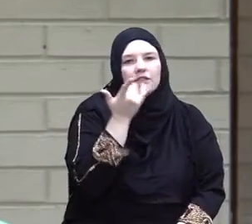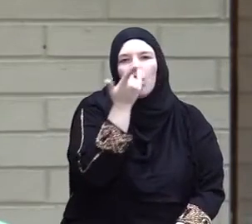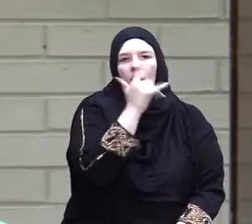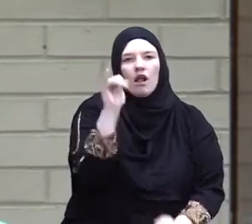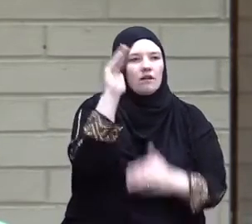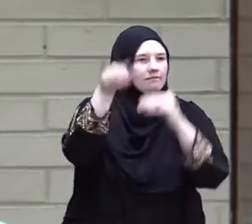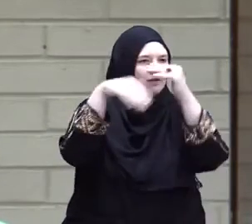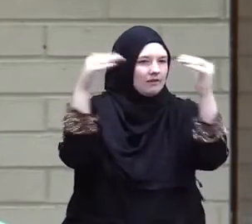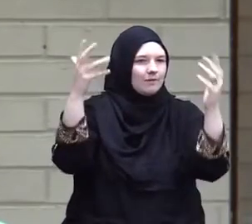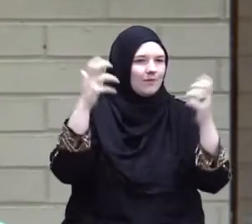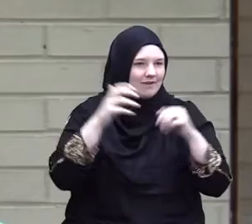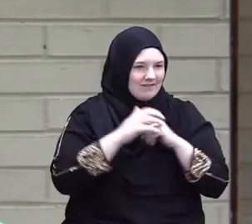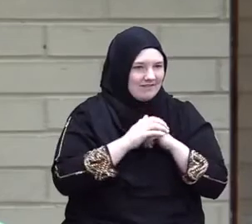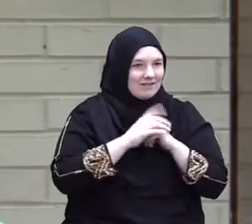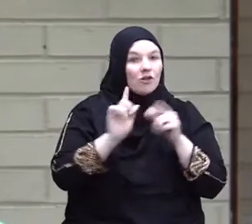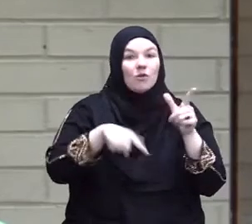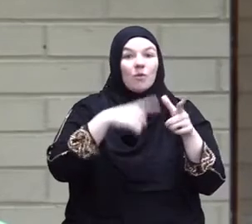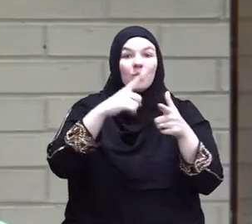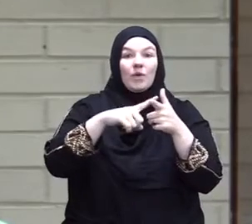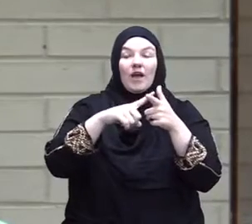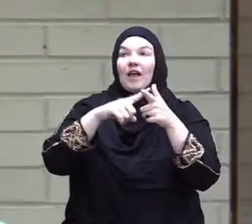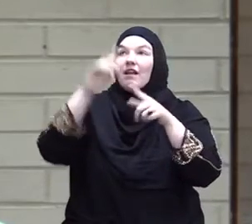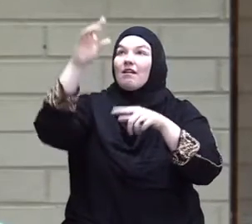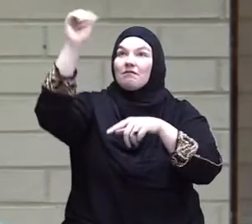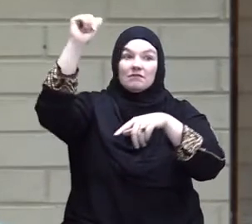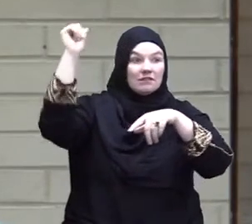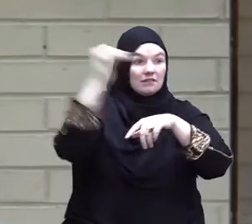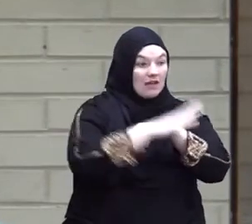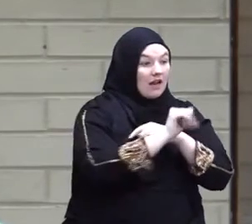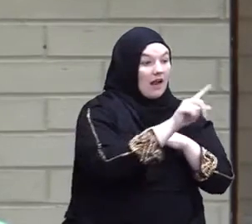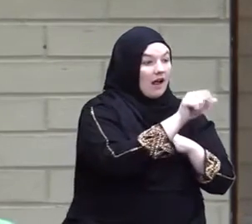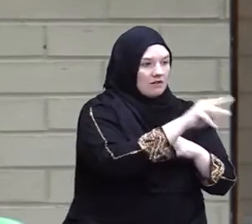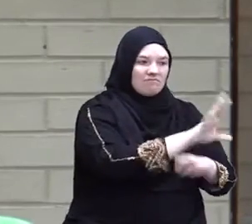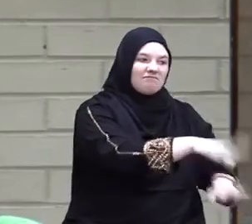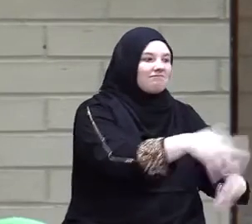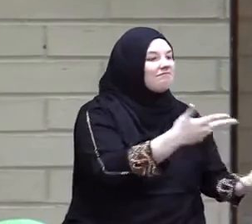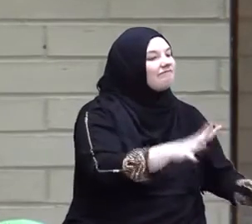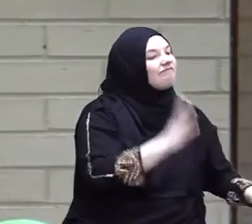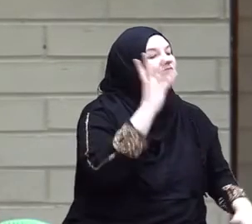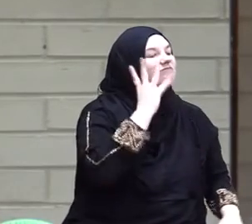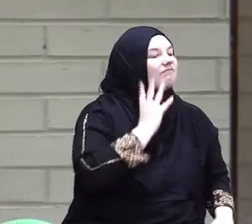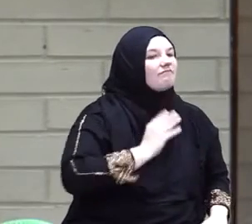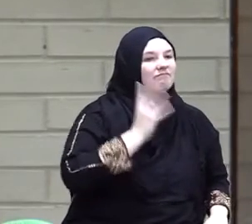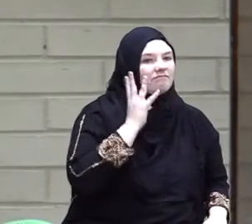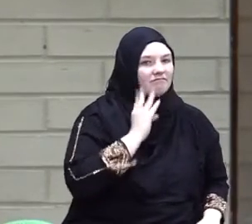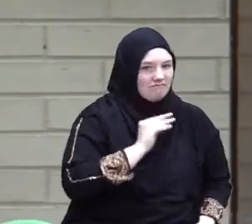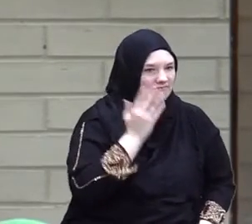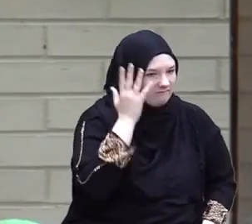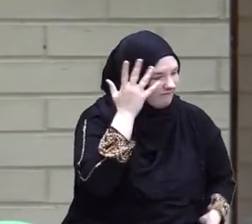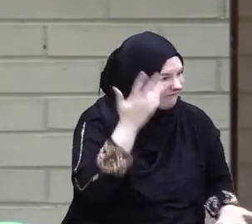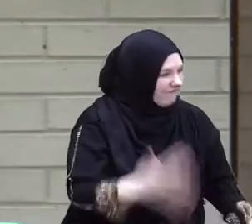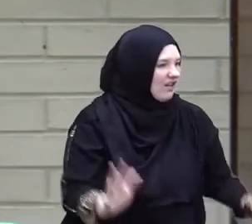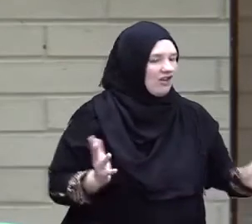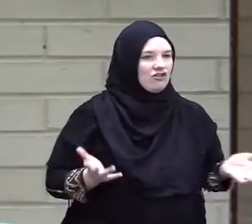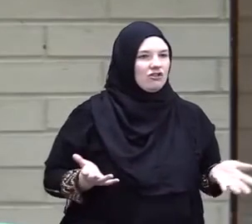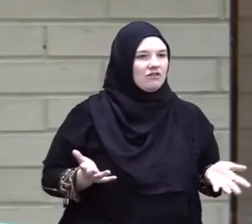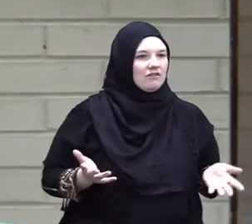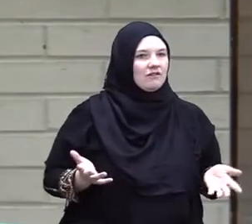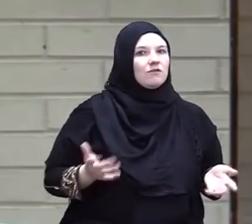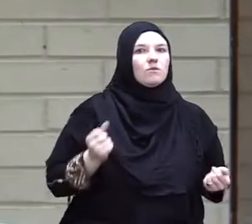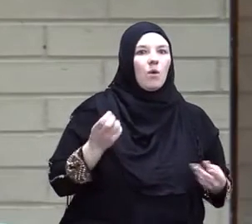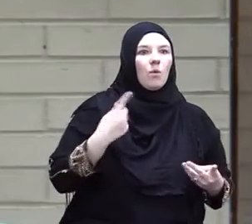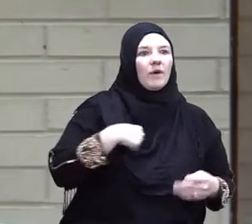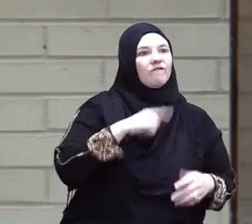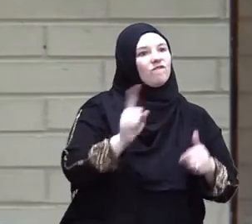so that when Adam and other prophets tell us about it, we believe what they are telling us. They,